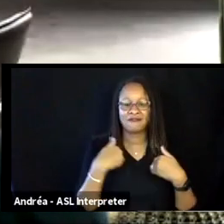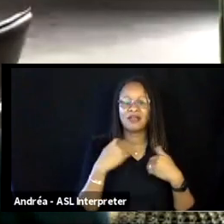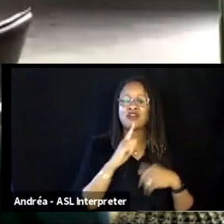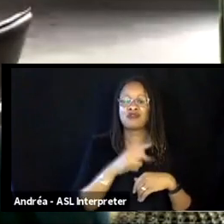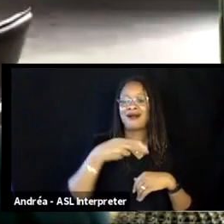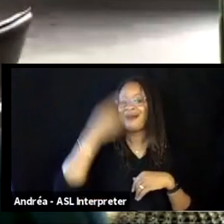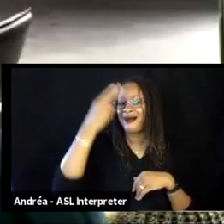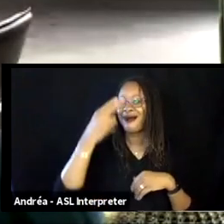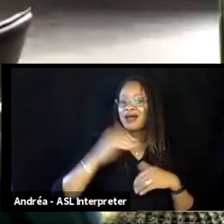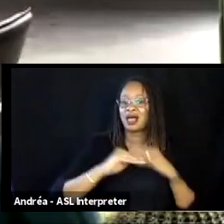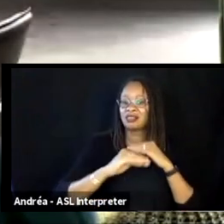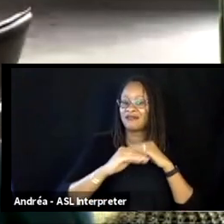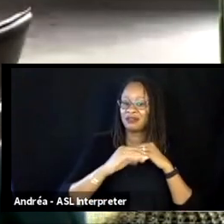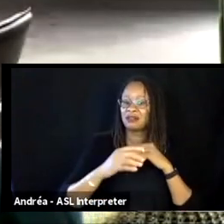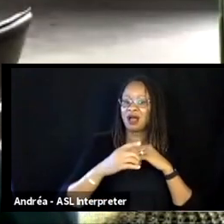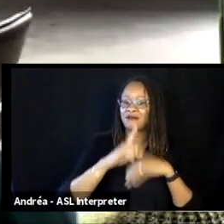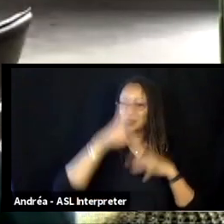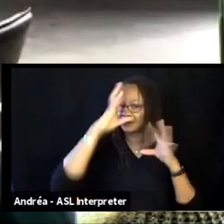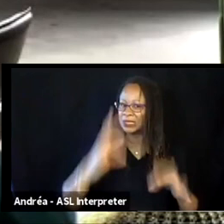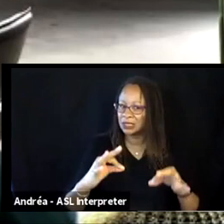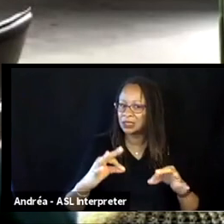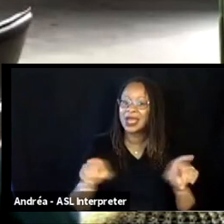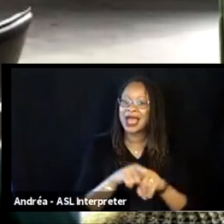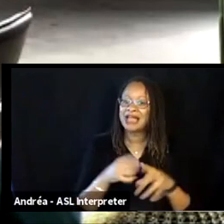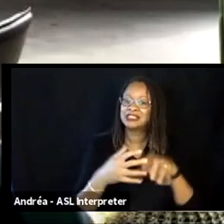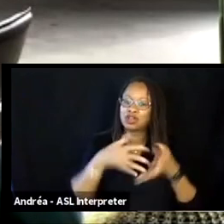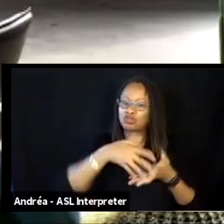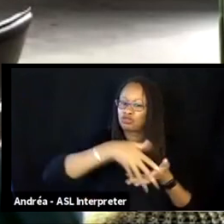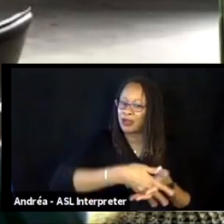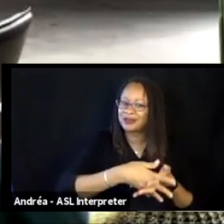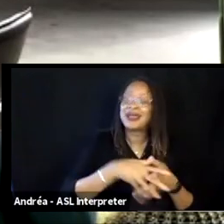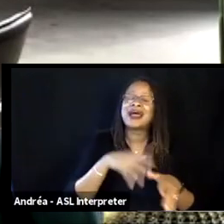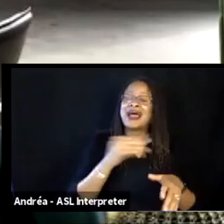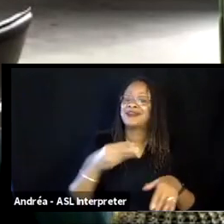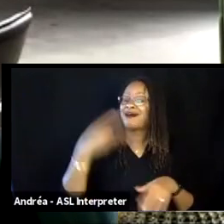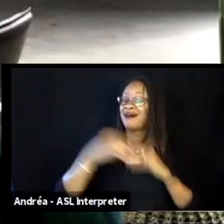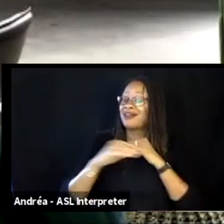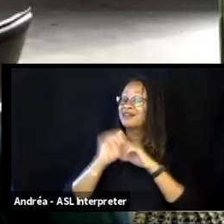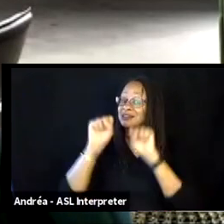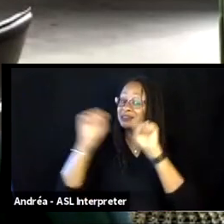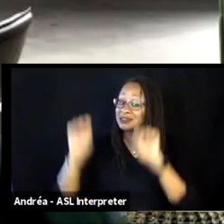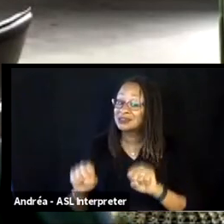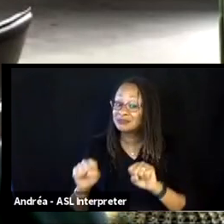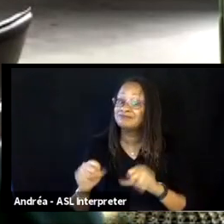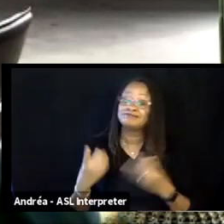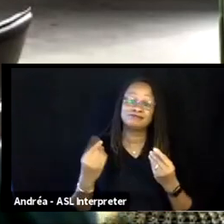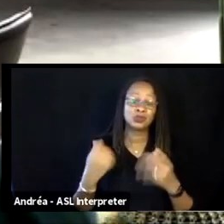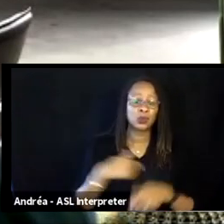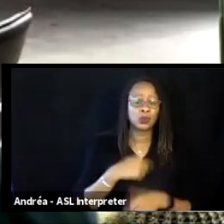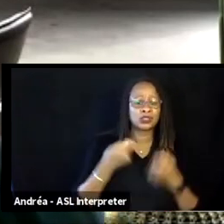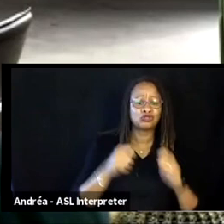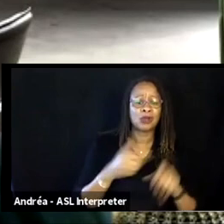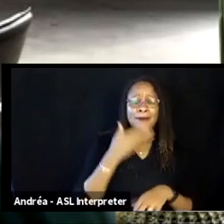of commitment as a grounding, and then there has to be a high level system, and we try our best to